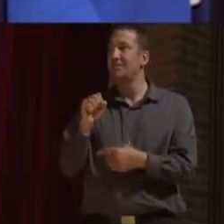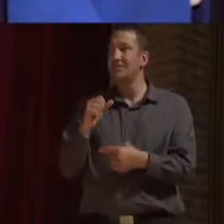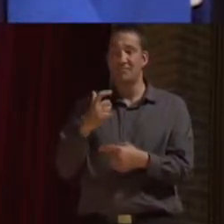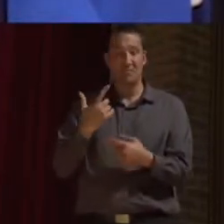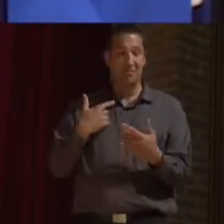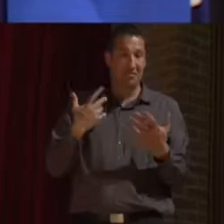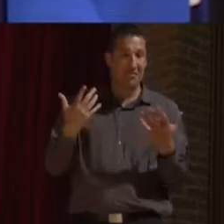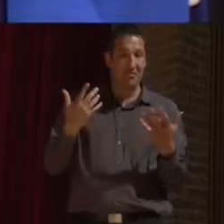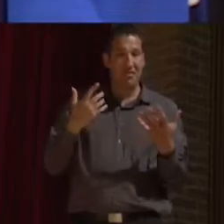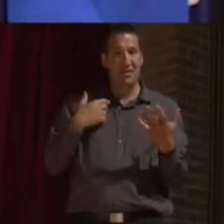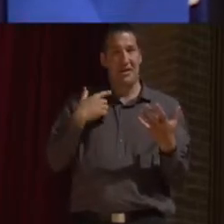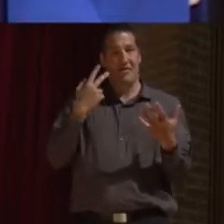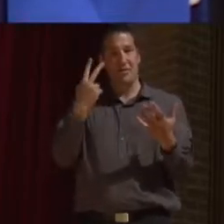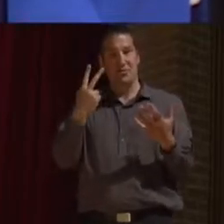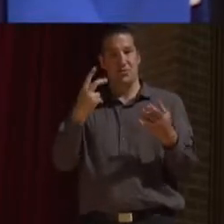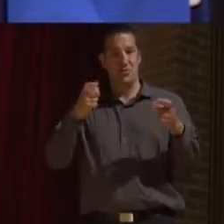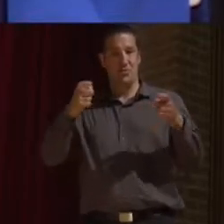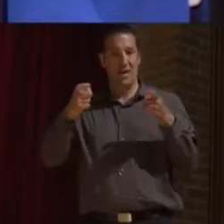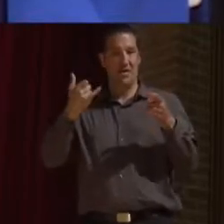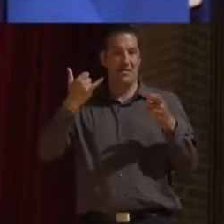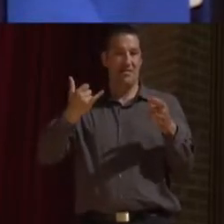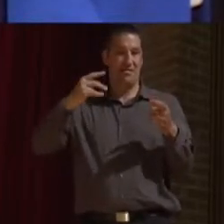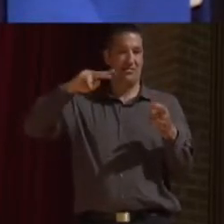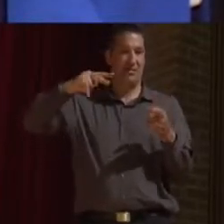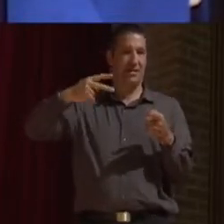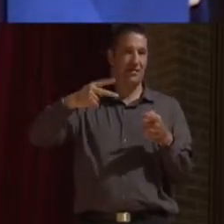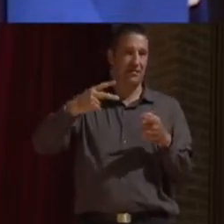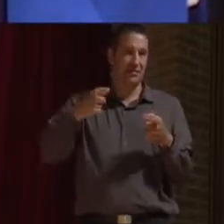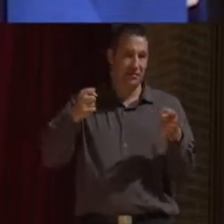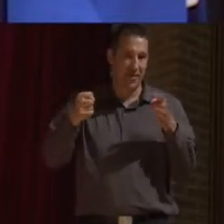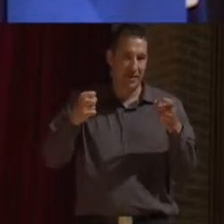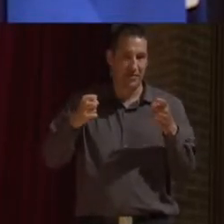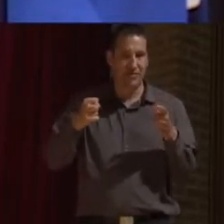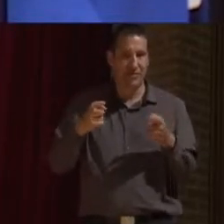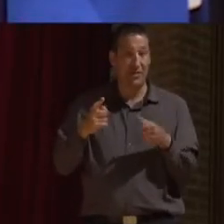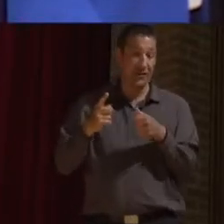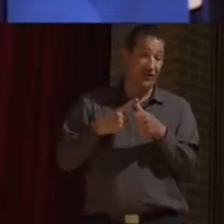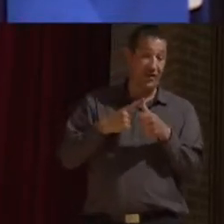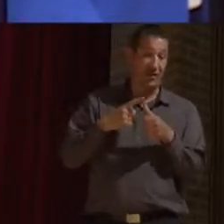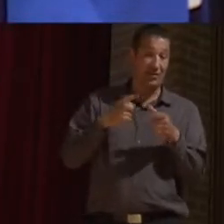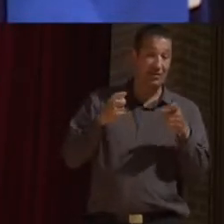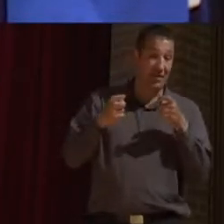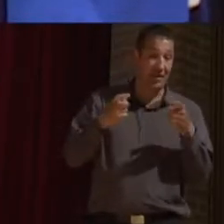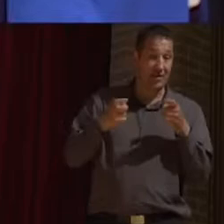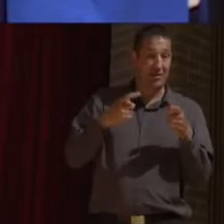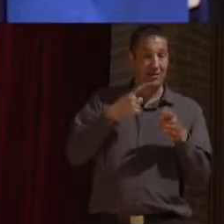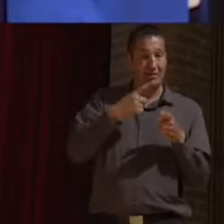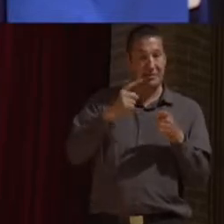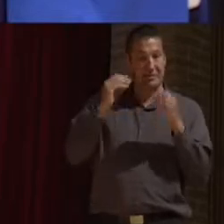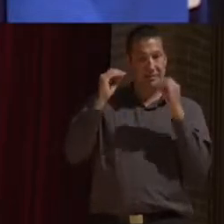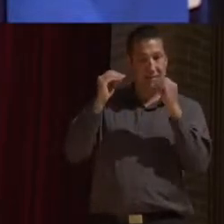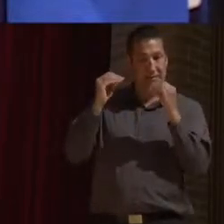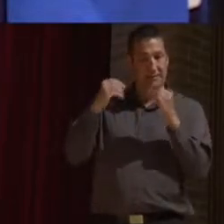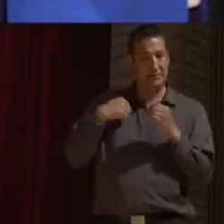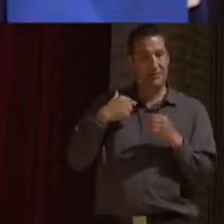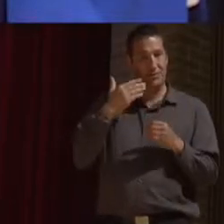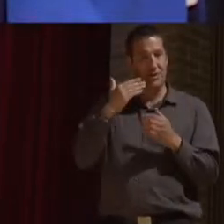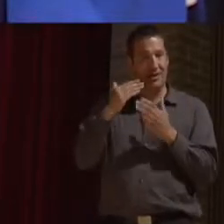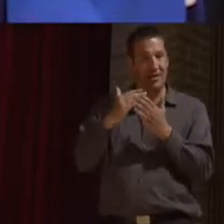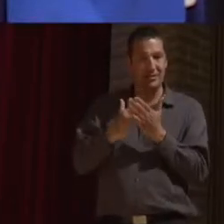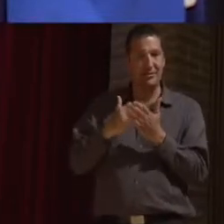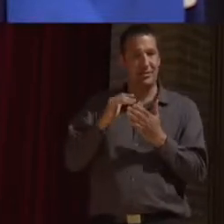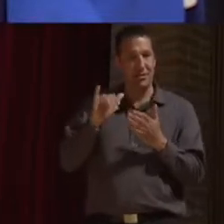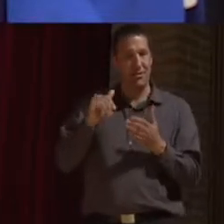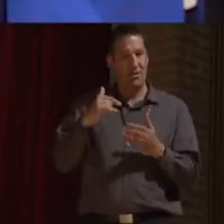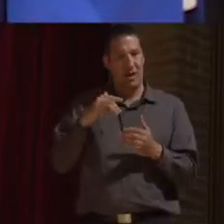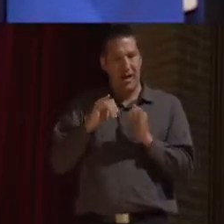basically I've had two managers. I'm on my second manager now. The first manager is he's given me a life lesson about this, about being the most perfect